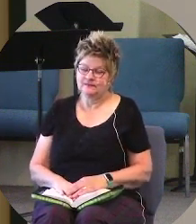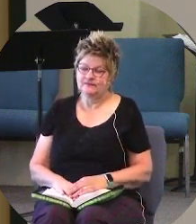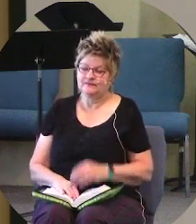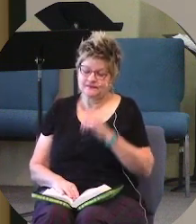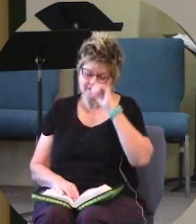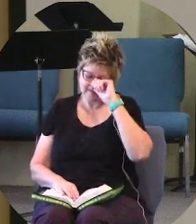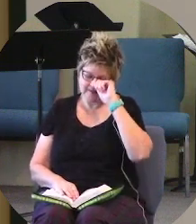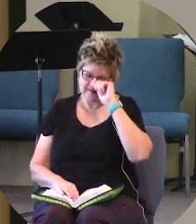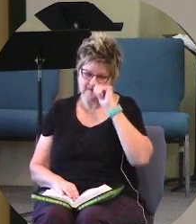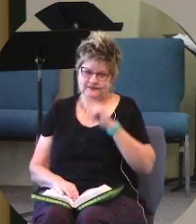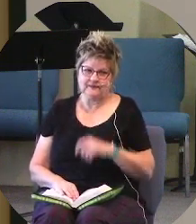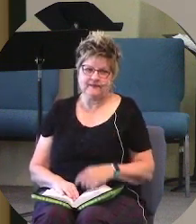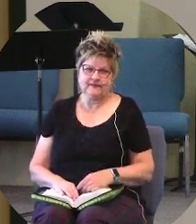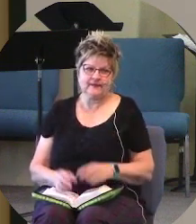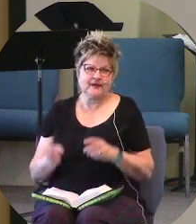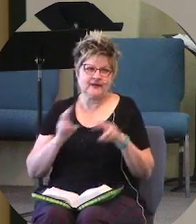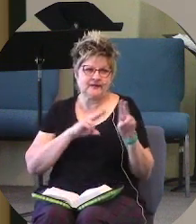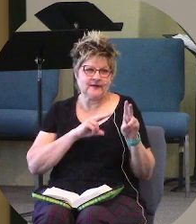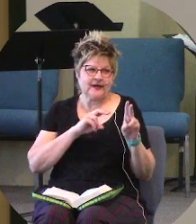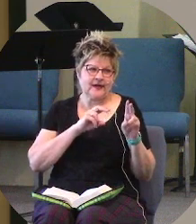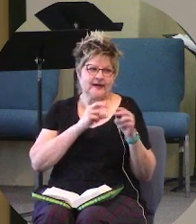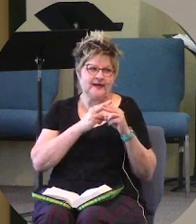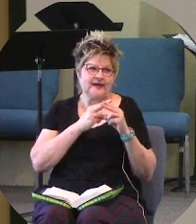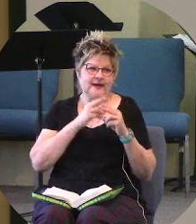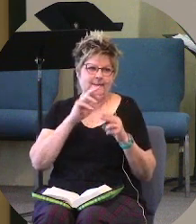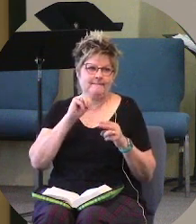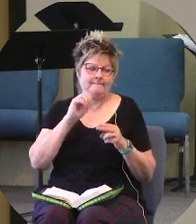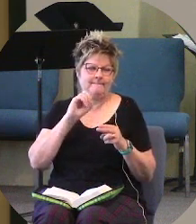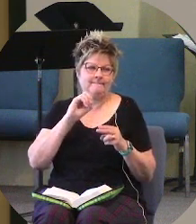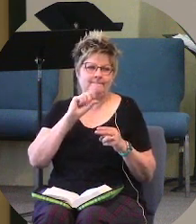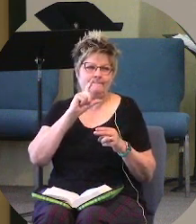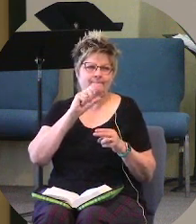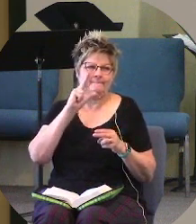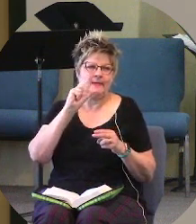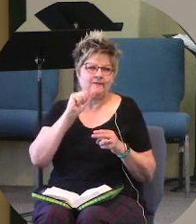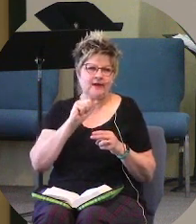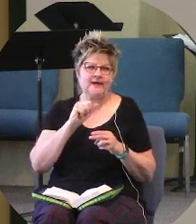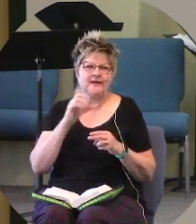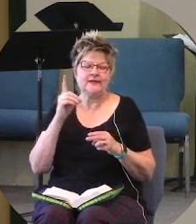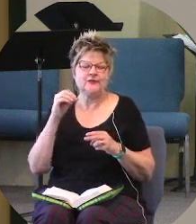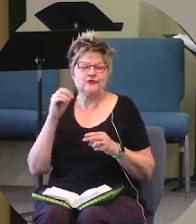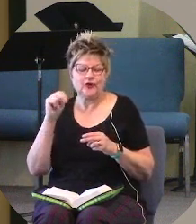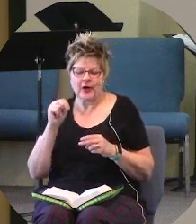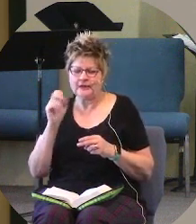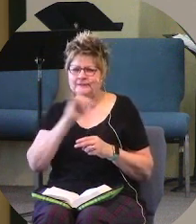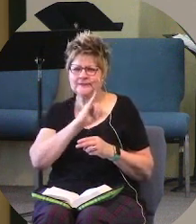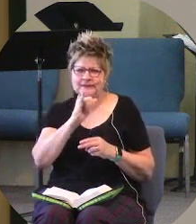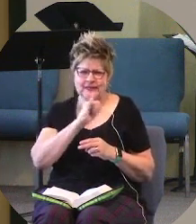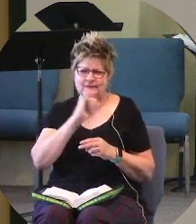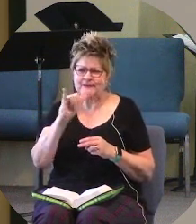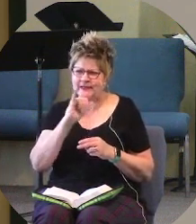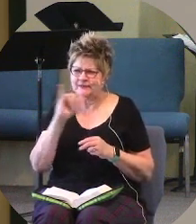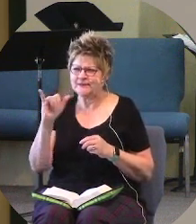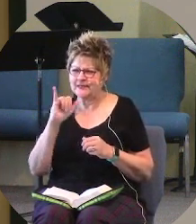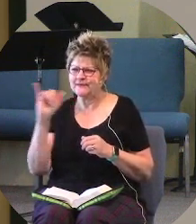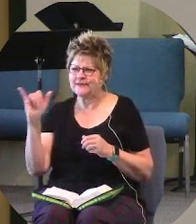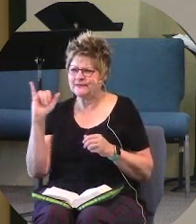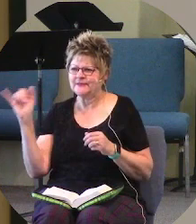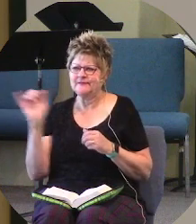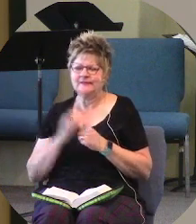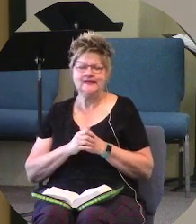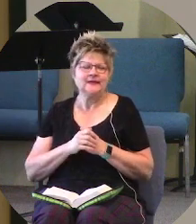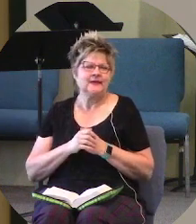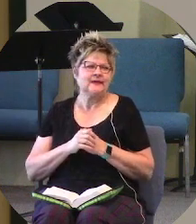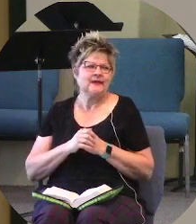And he'd look at Melvin and he'd go, Melvin, the same thing goes to you. And Don, the same thing goes to you. And Tim, the same thing goes to you. Sherry, the same thing goes